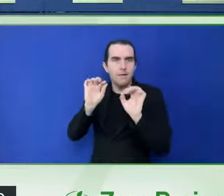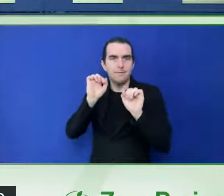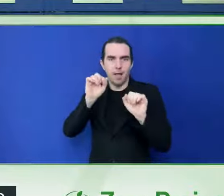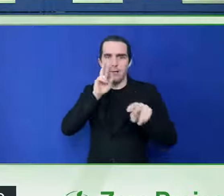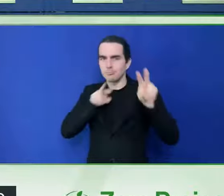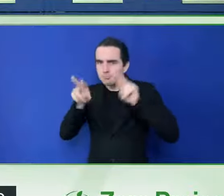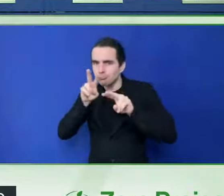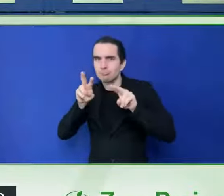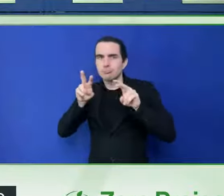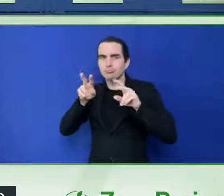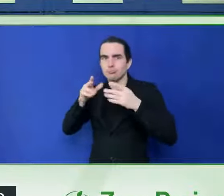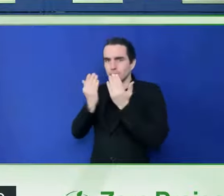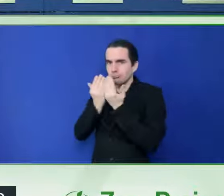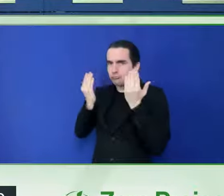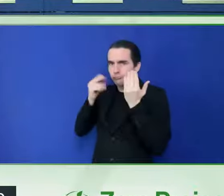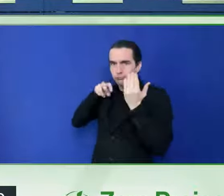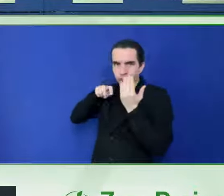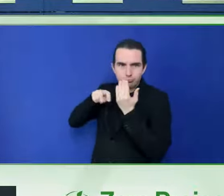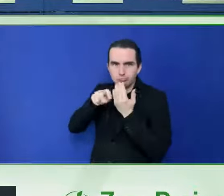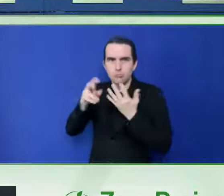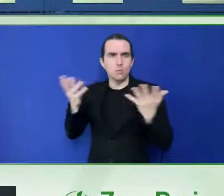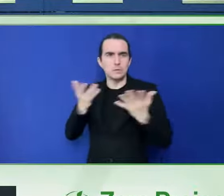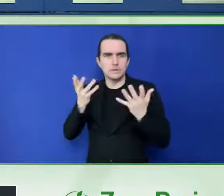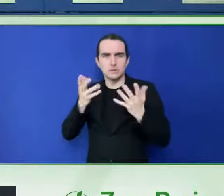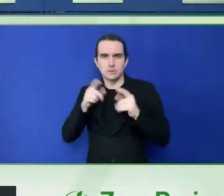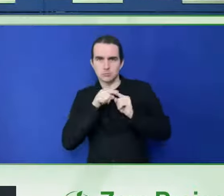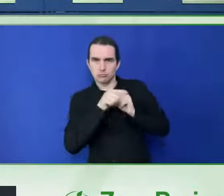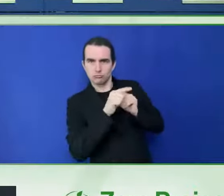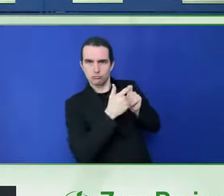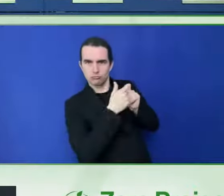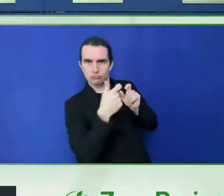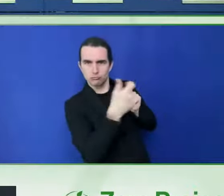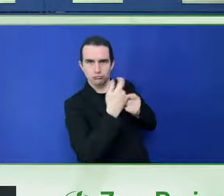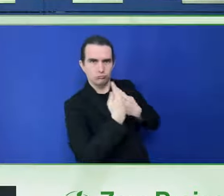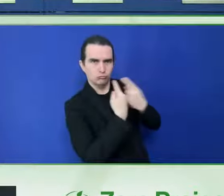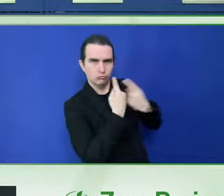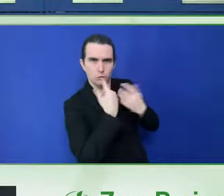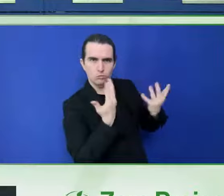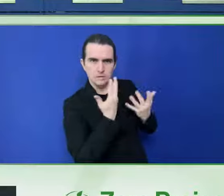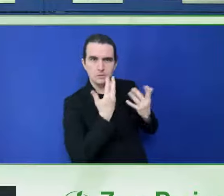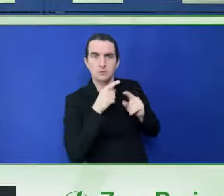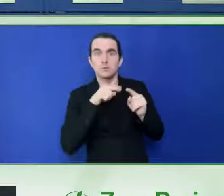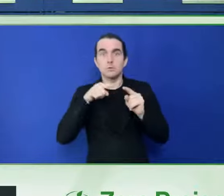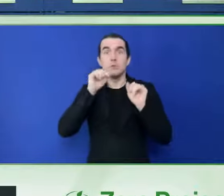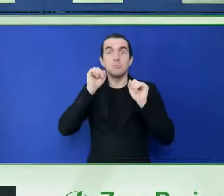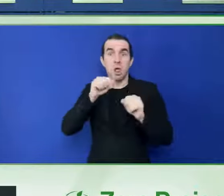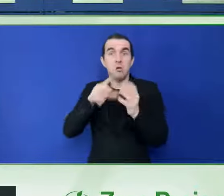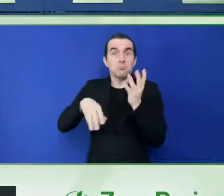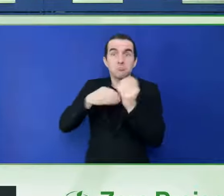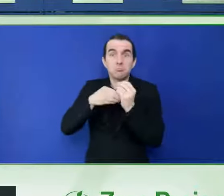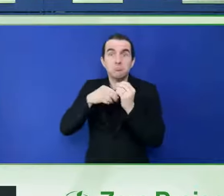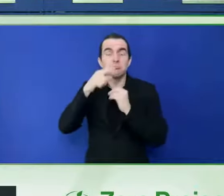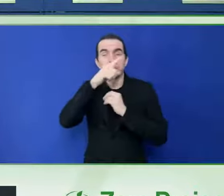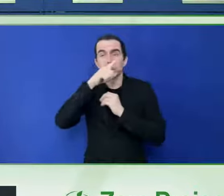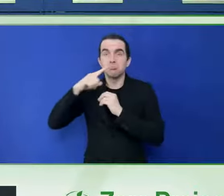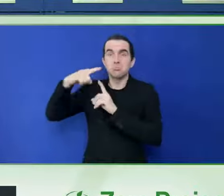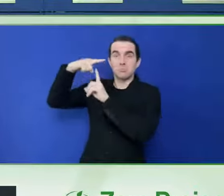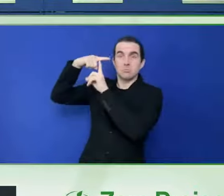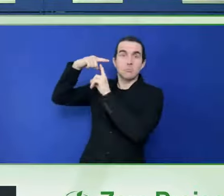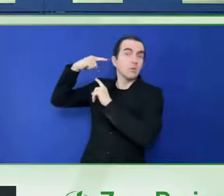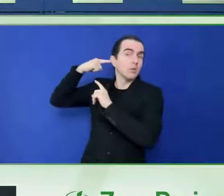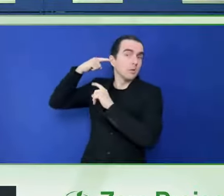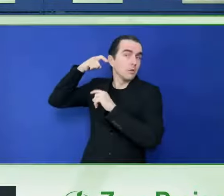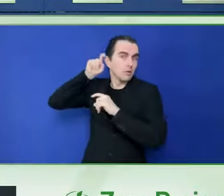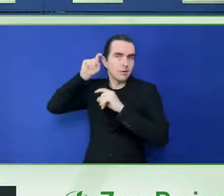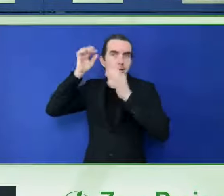brighter lights for those who are visually impaired. And we'll look at the nearest disabled toilet to